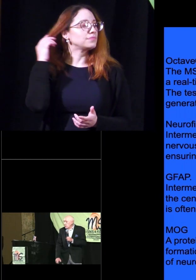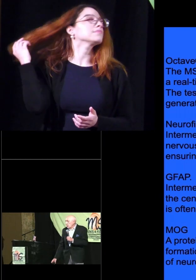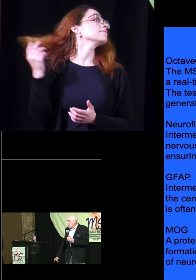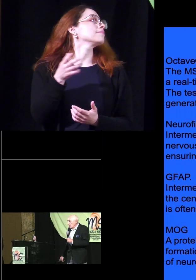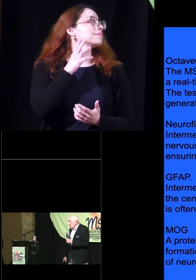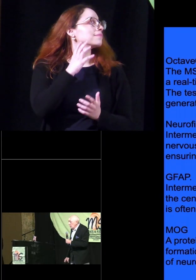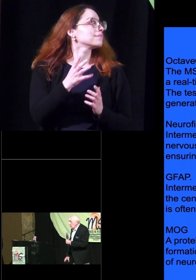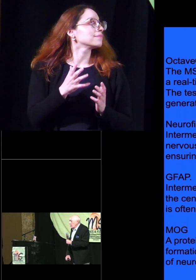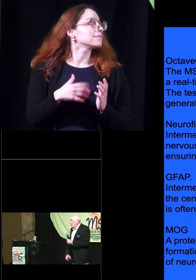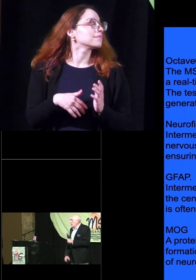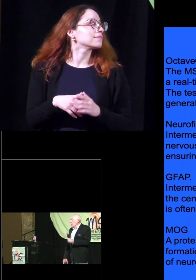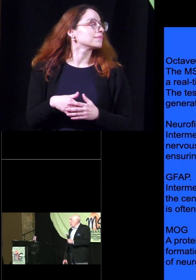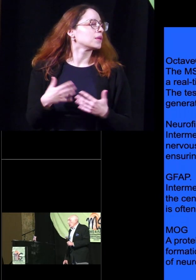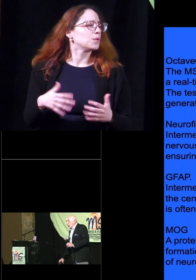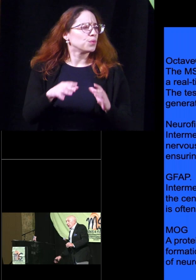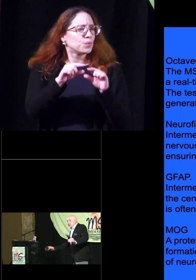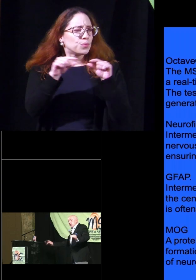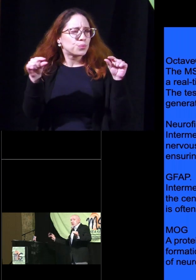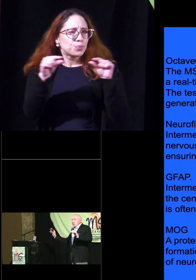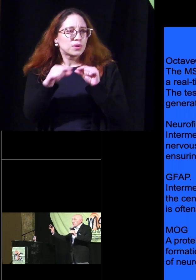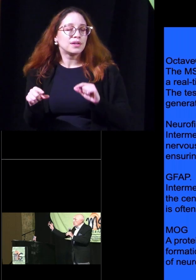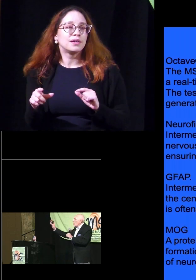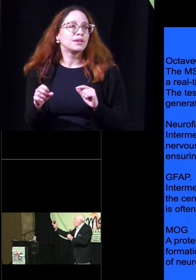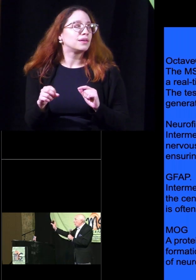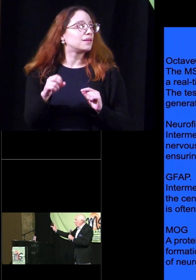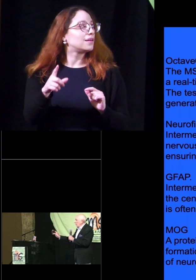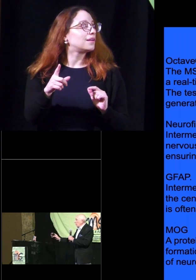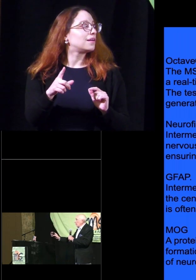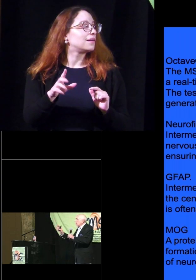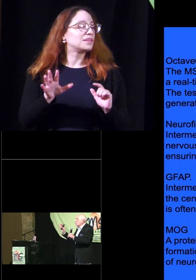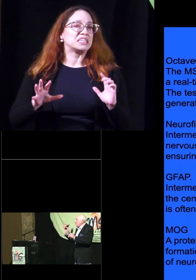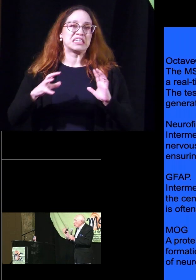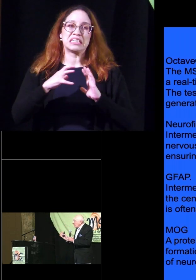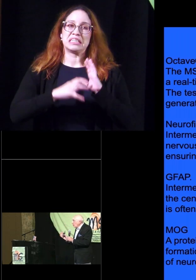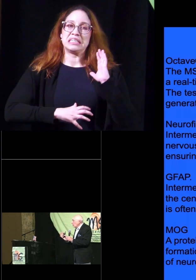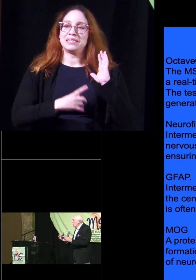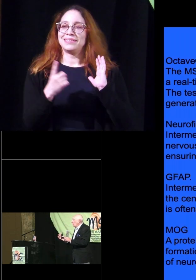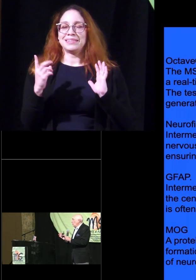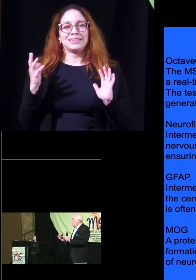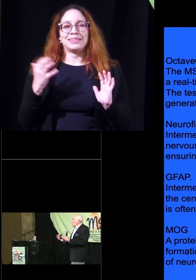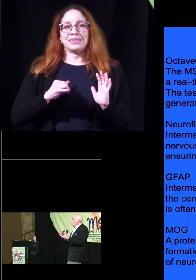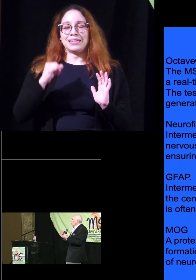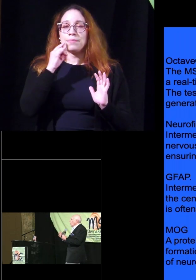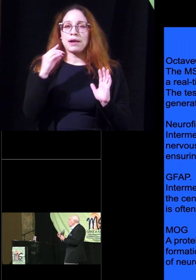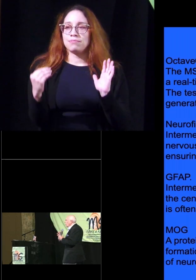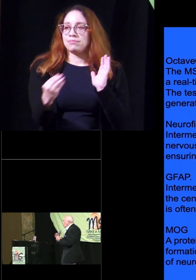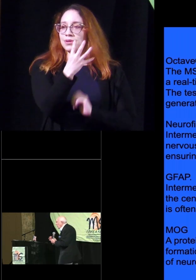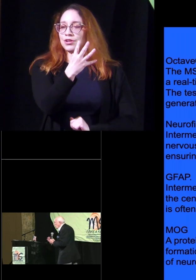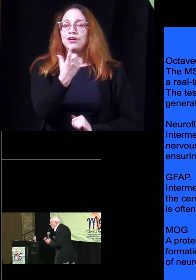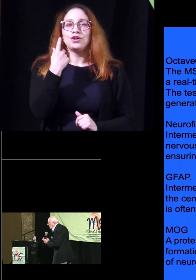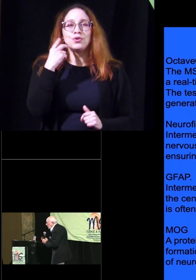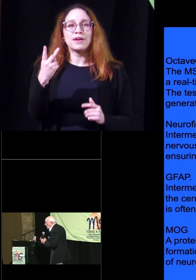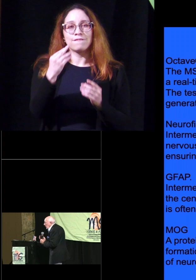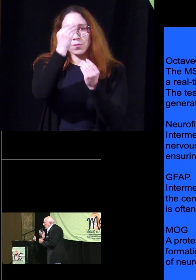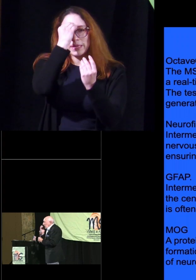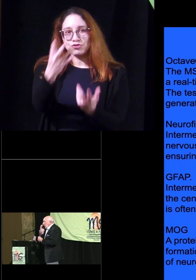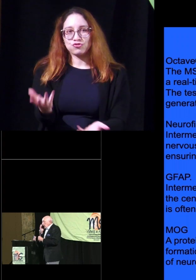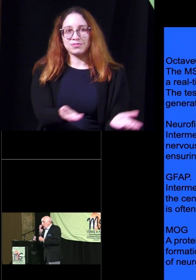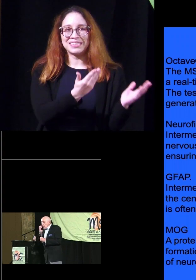anybody see that beside me? Okay, so this is archived, but that's why I put it here, so you've got the